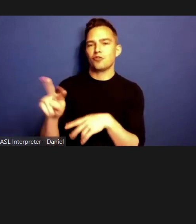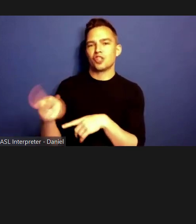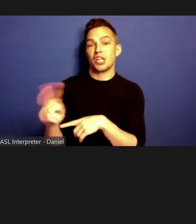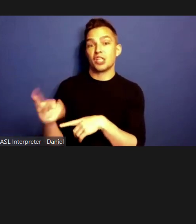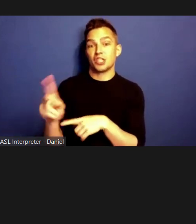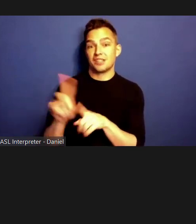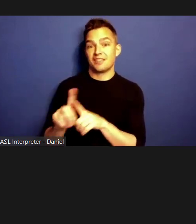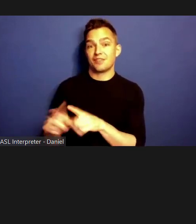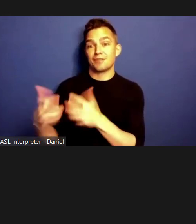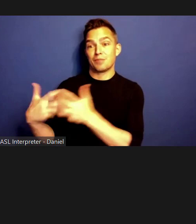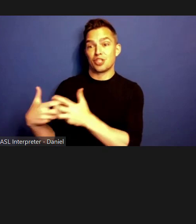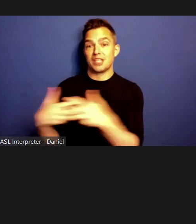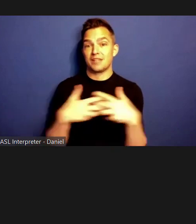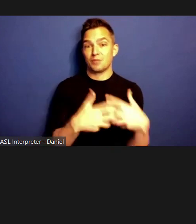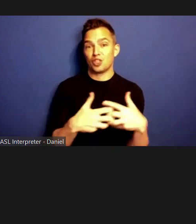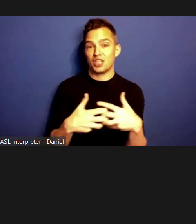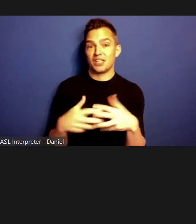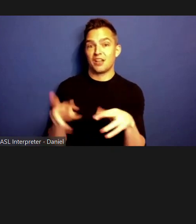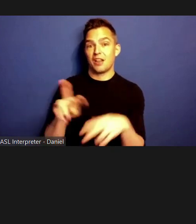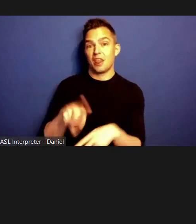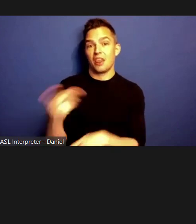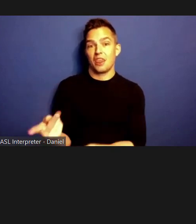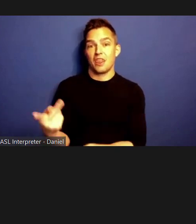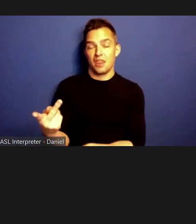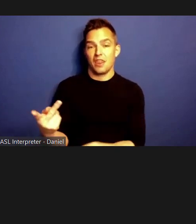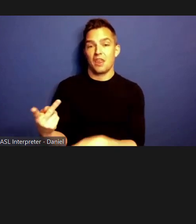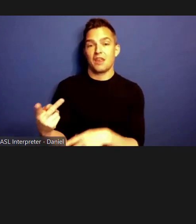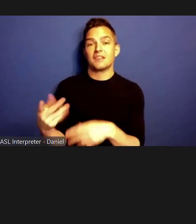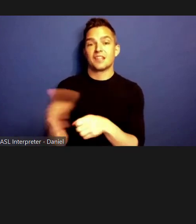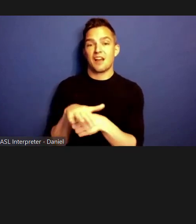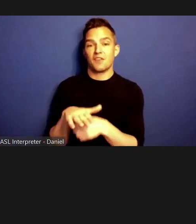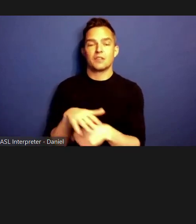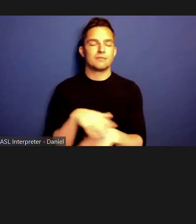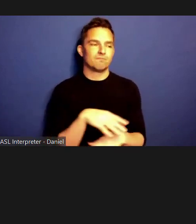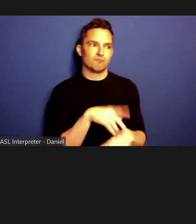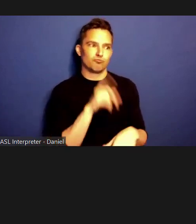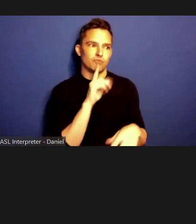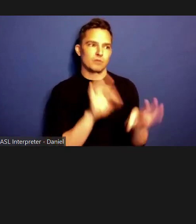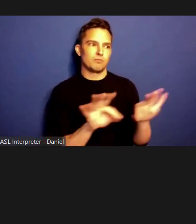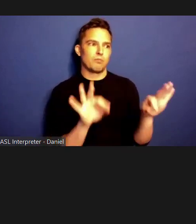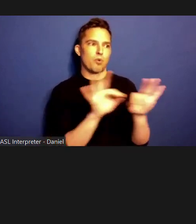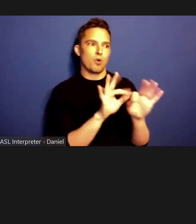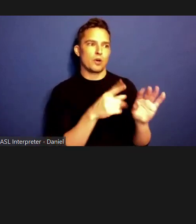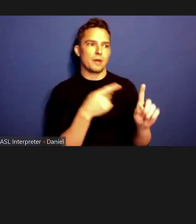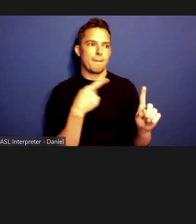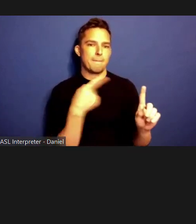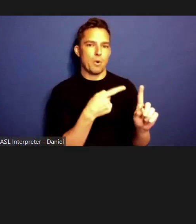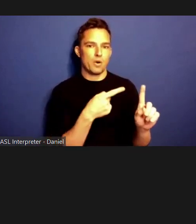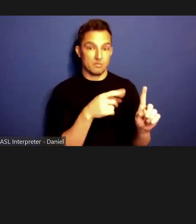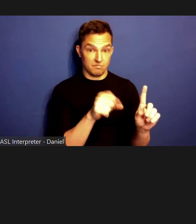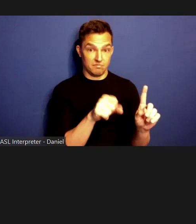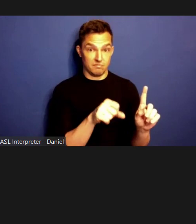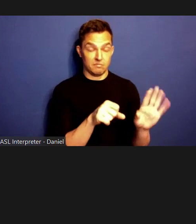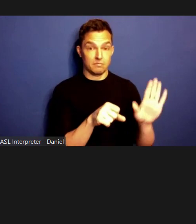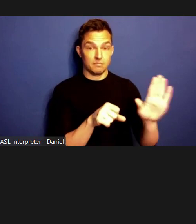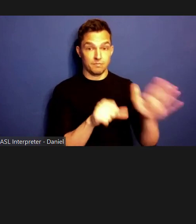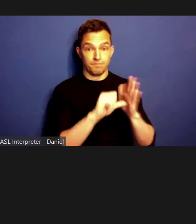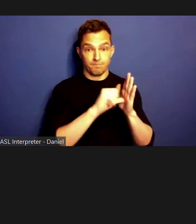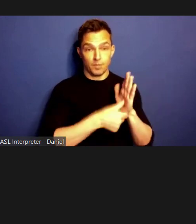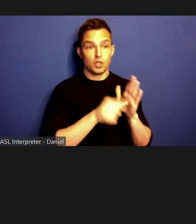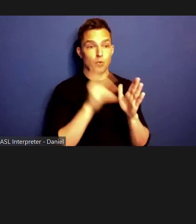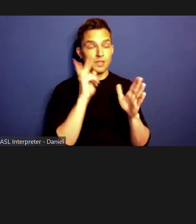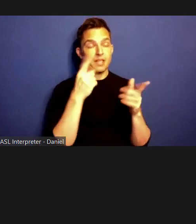machines. Yeah, that is such an important point because you will see those